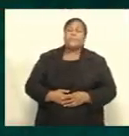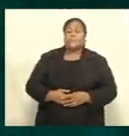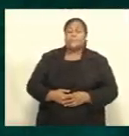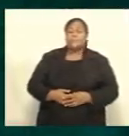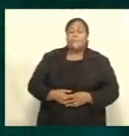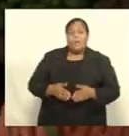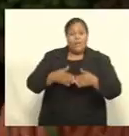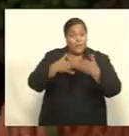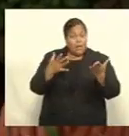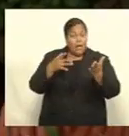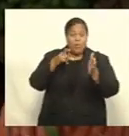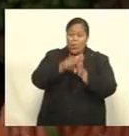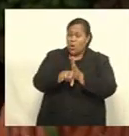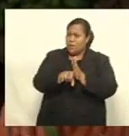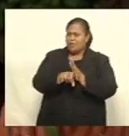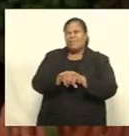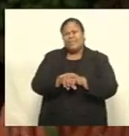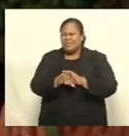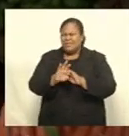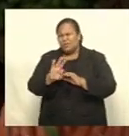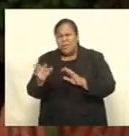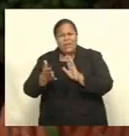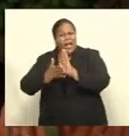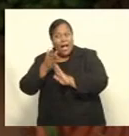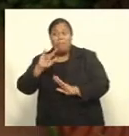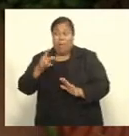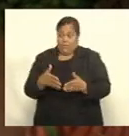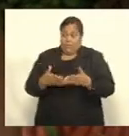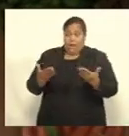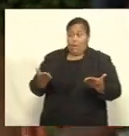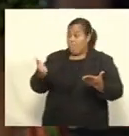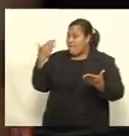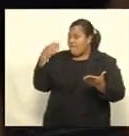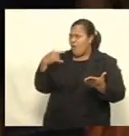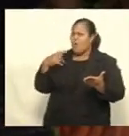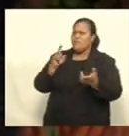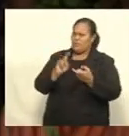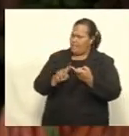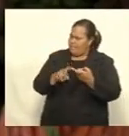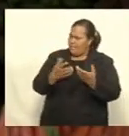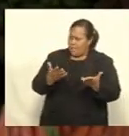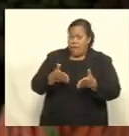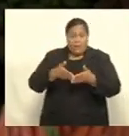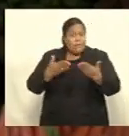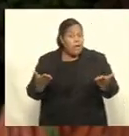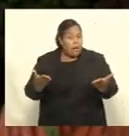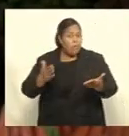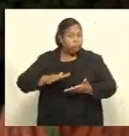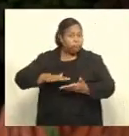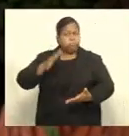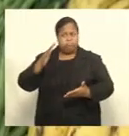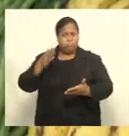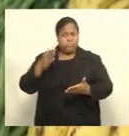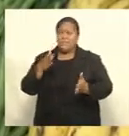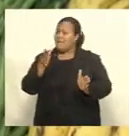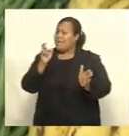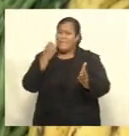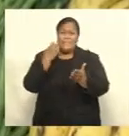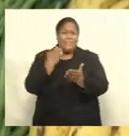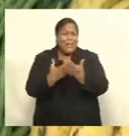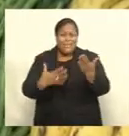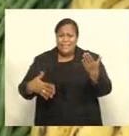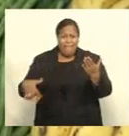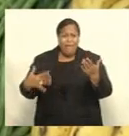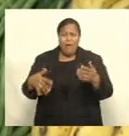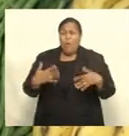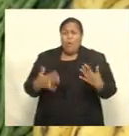actually, the prices were not that really high, but as compared to now, the prices are really, it is very high at the moment as we speak. And